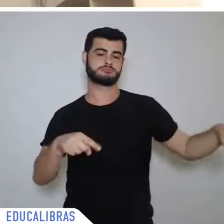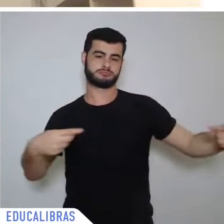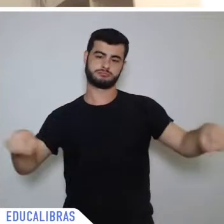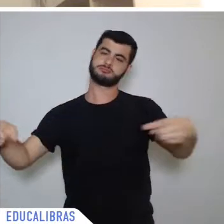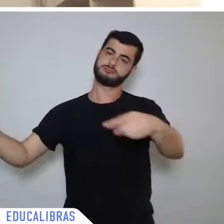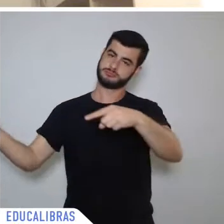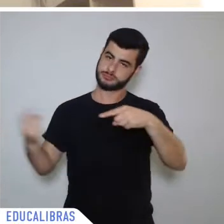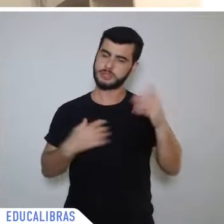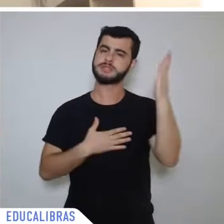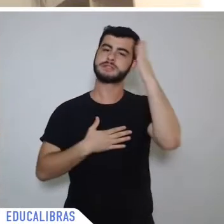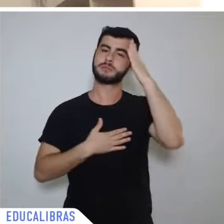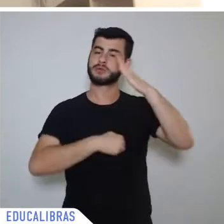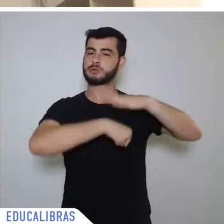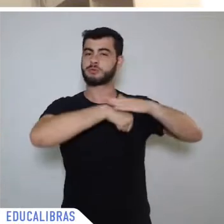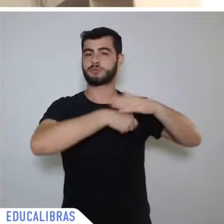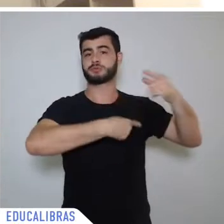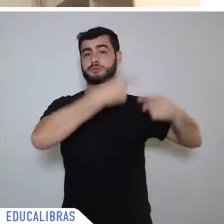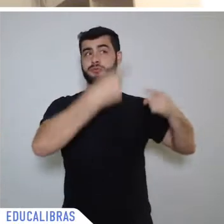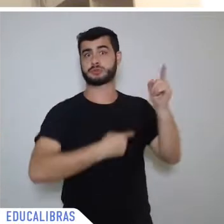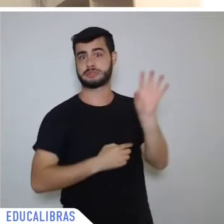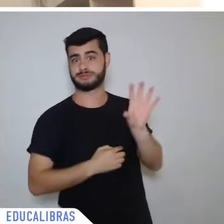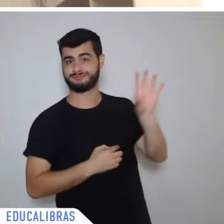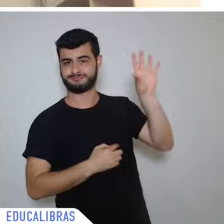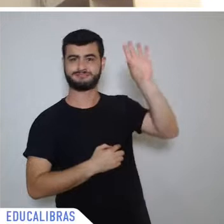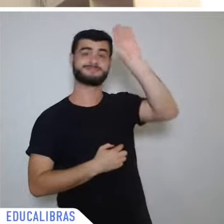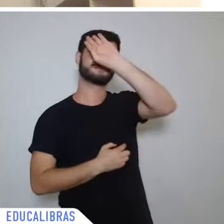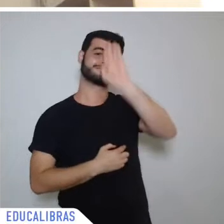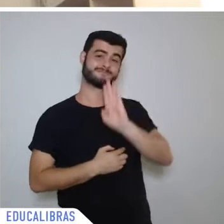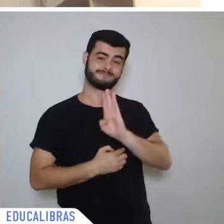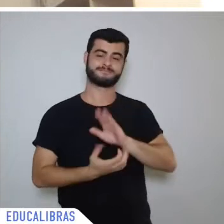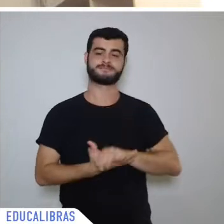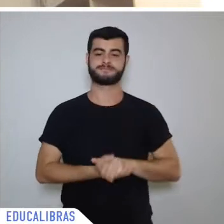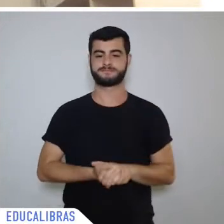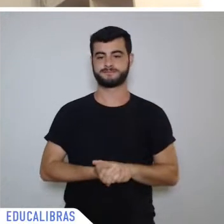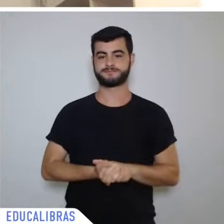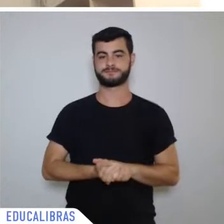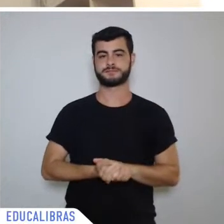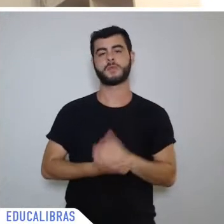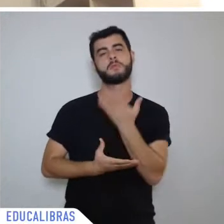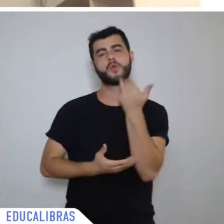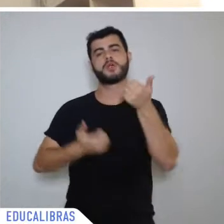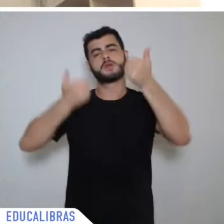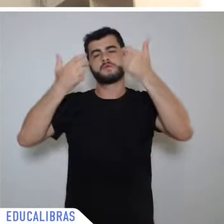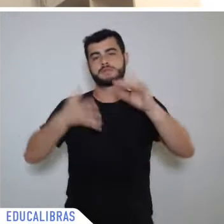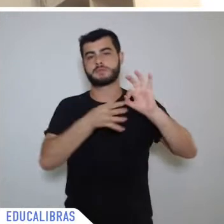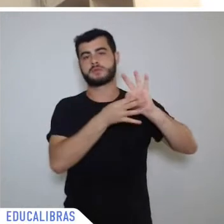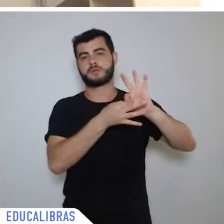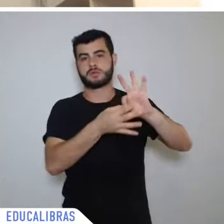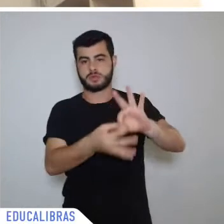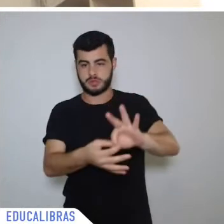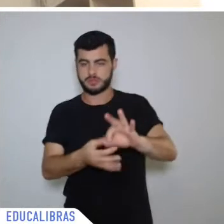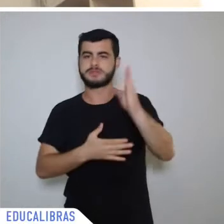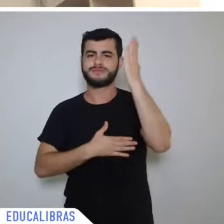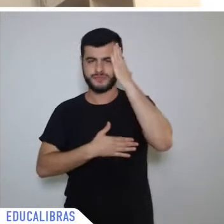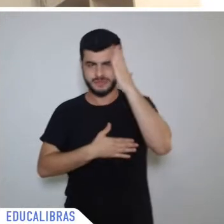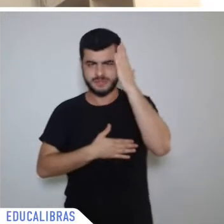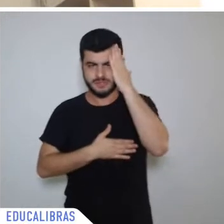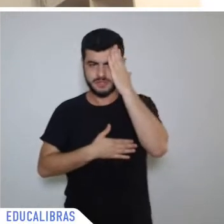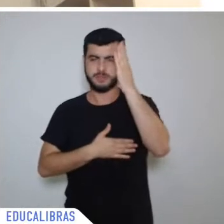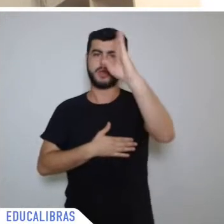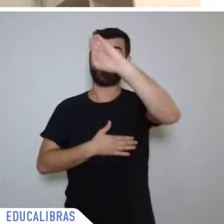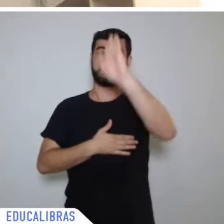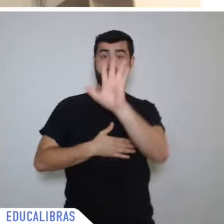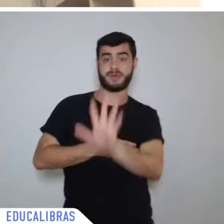this, and also considering the political context. Just to put everyone in this context, according to